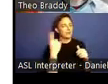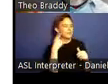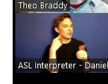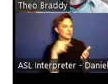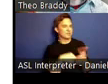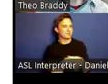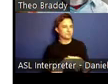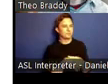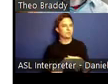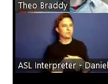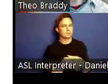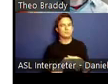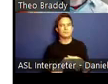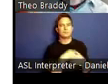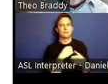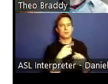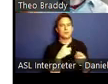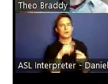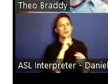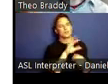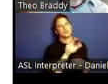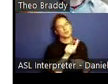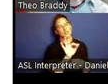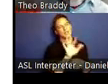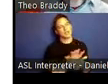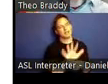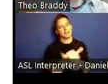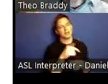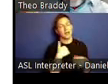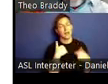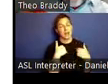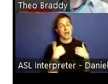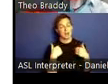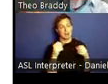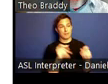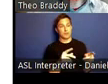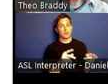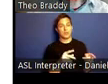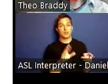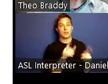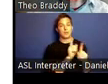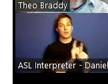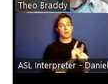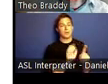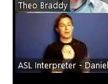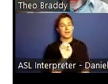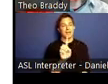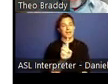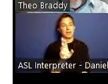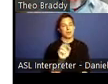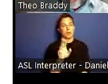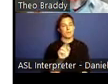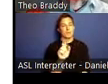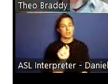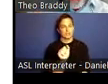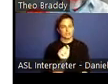was around probably 29 years old, I had an opportunity to be mentored by Ed Roberts. I had an